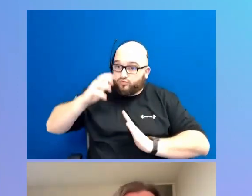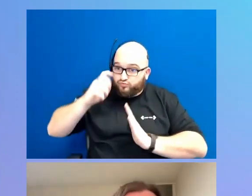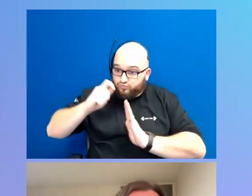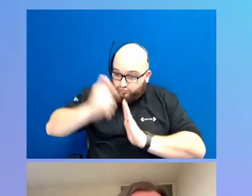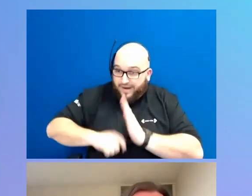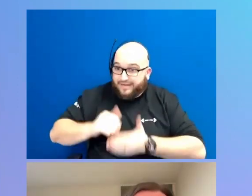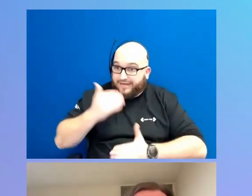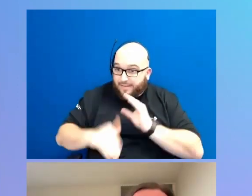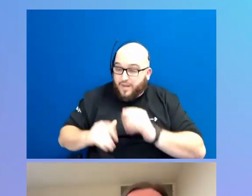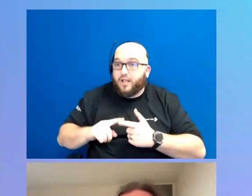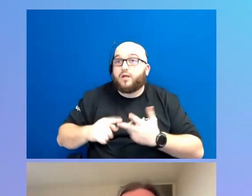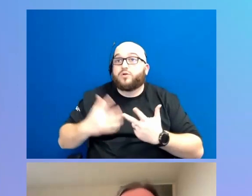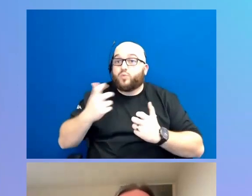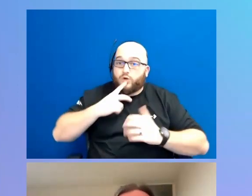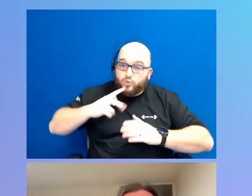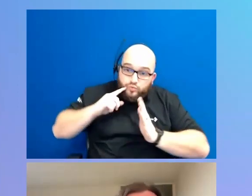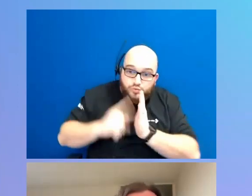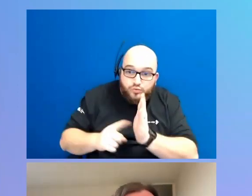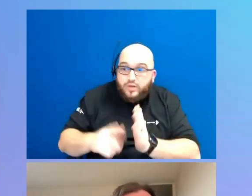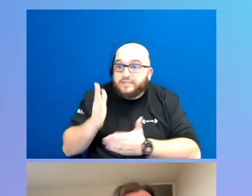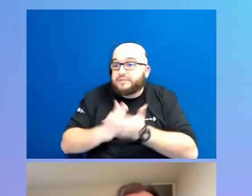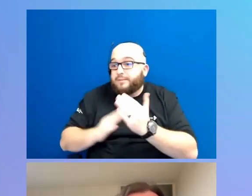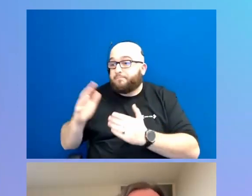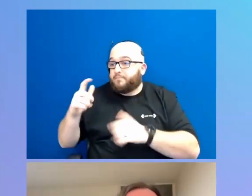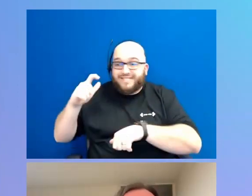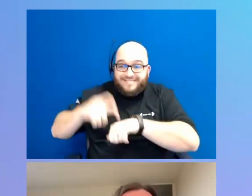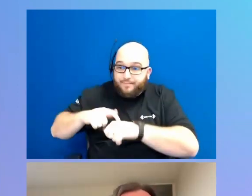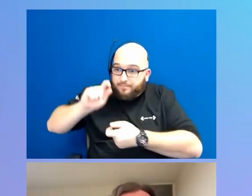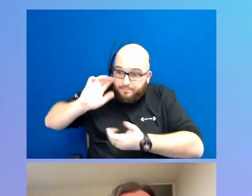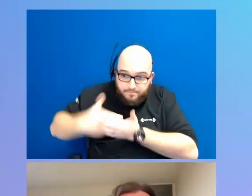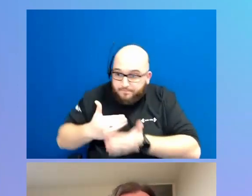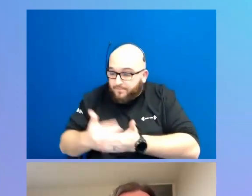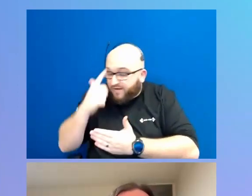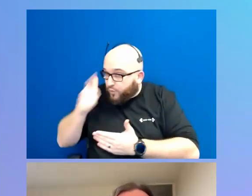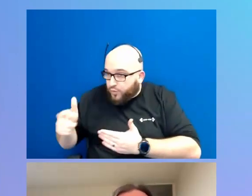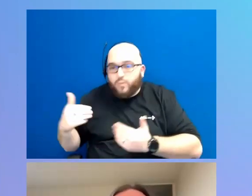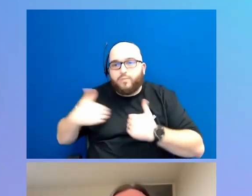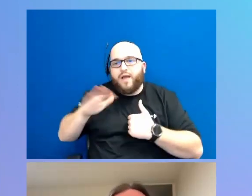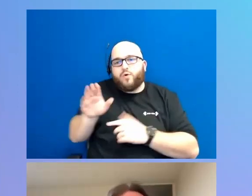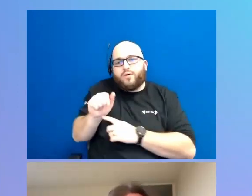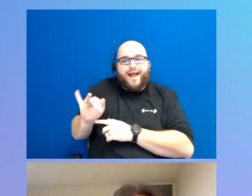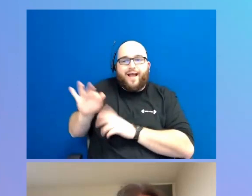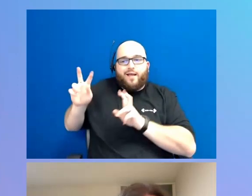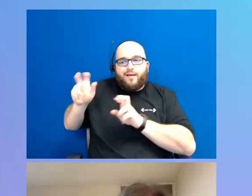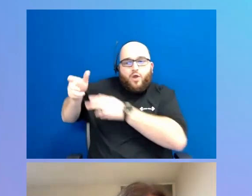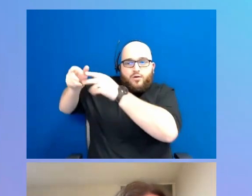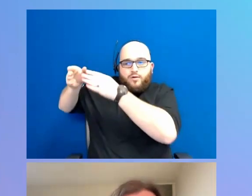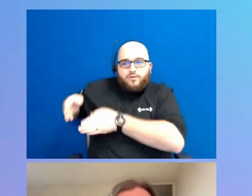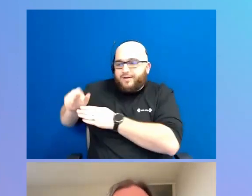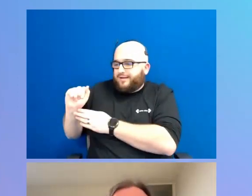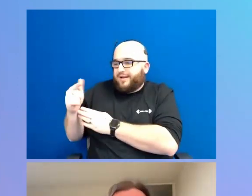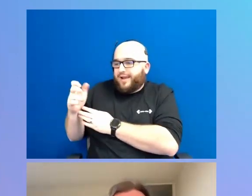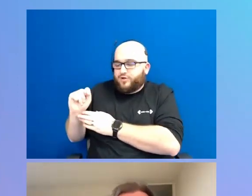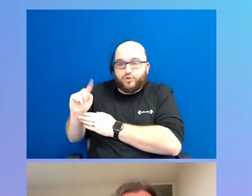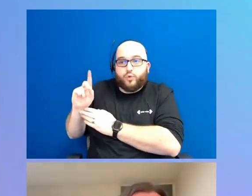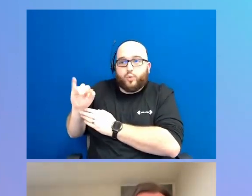it to look up train times for you. Have your AI agent do that for you. And these technologies are starting to